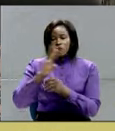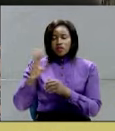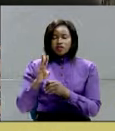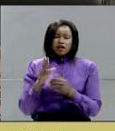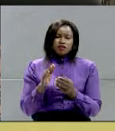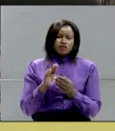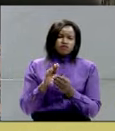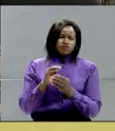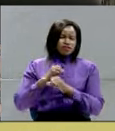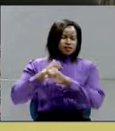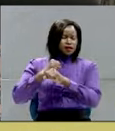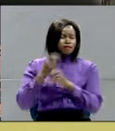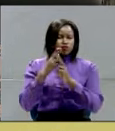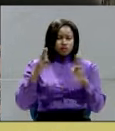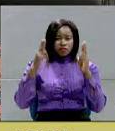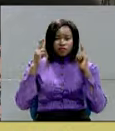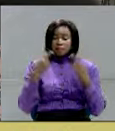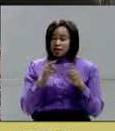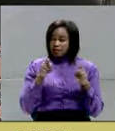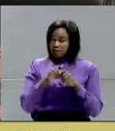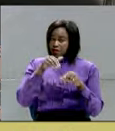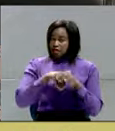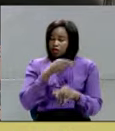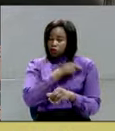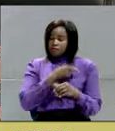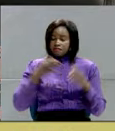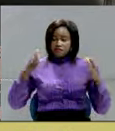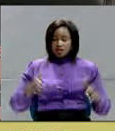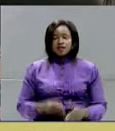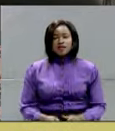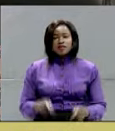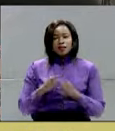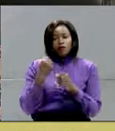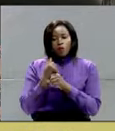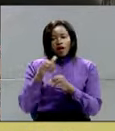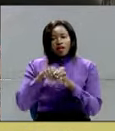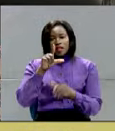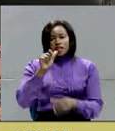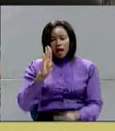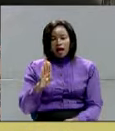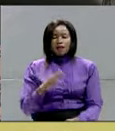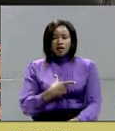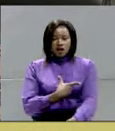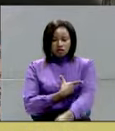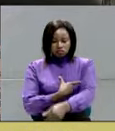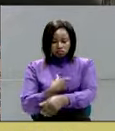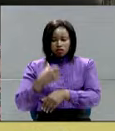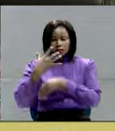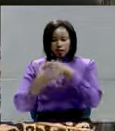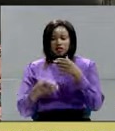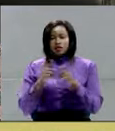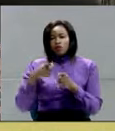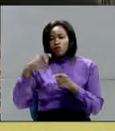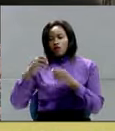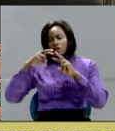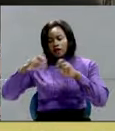University, but also in Mulago, and they were dealing with, he was in the lab, so he would take our blood, we agreed we would do the CD4. At that